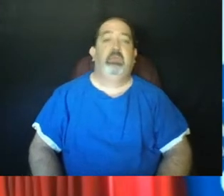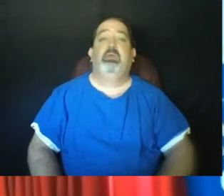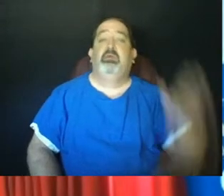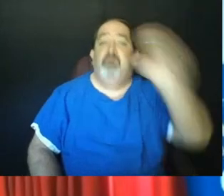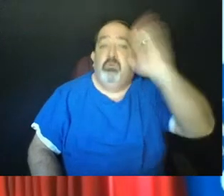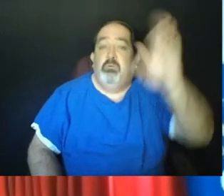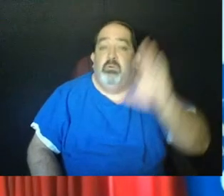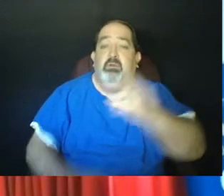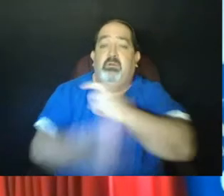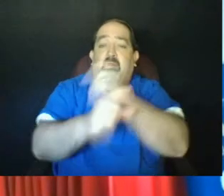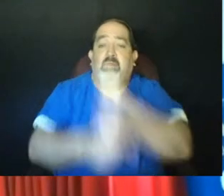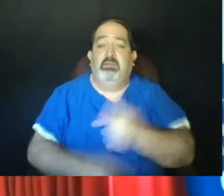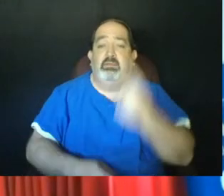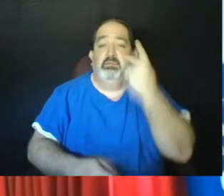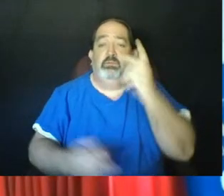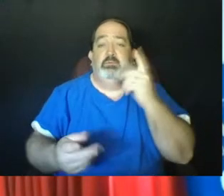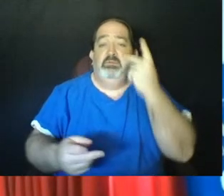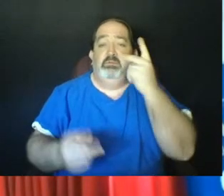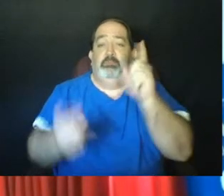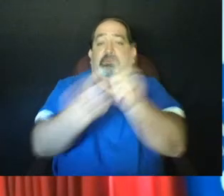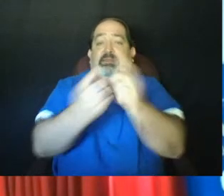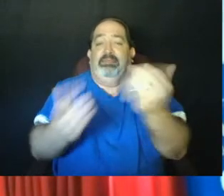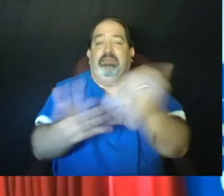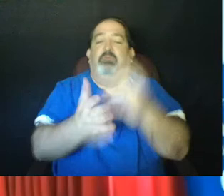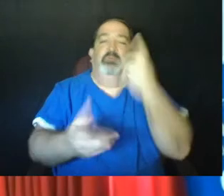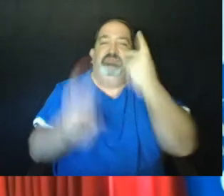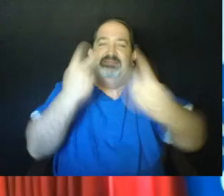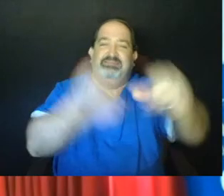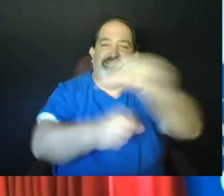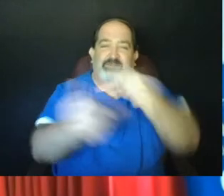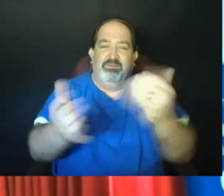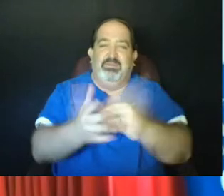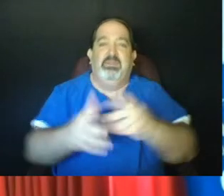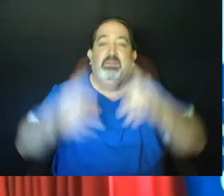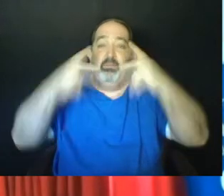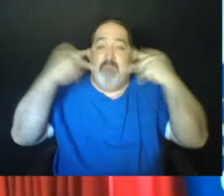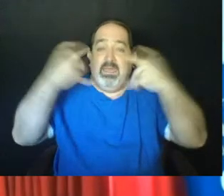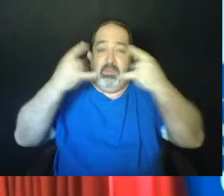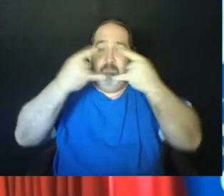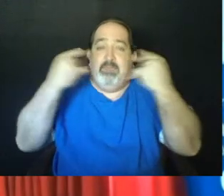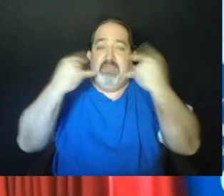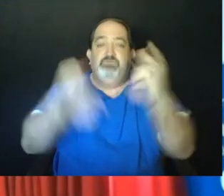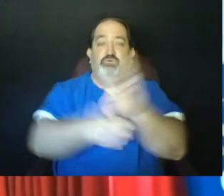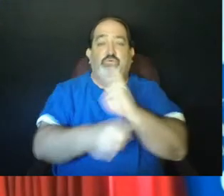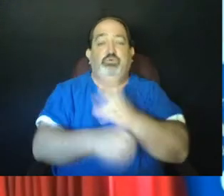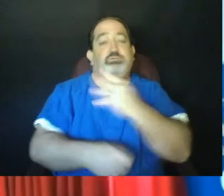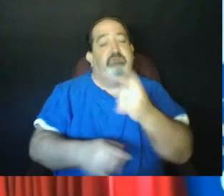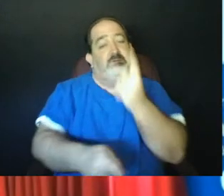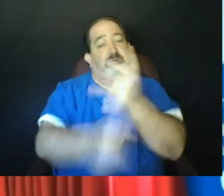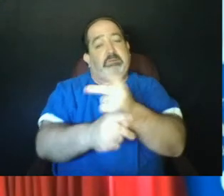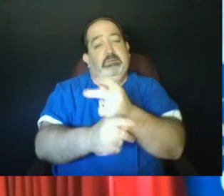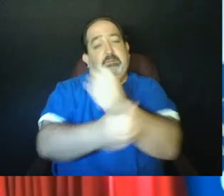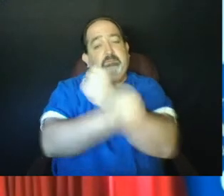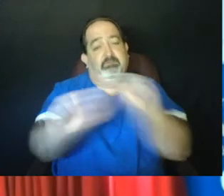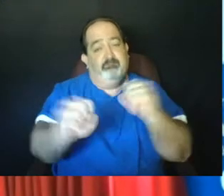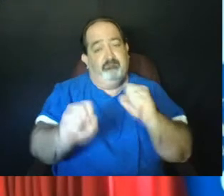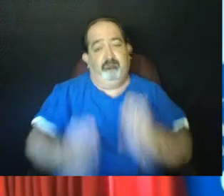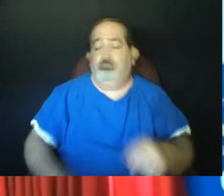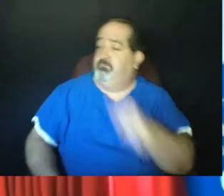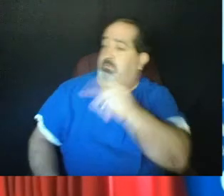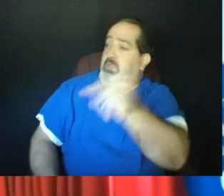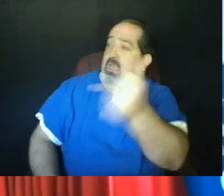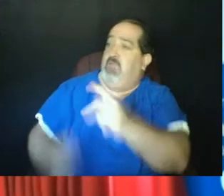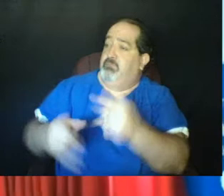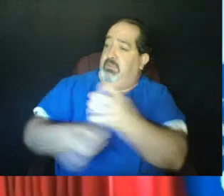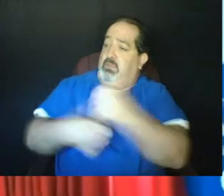Farewell, Caid, until we meet again or see each other again. Wear your masks and stay safe. To everybody who got